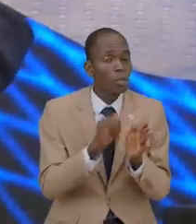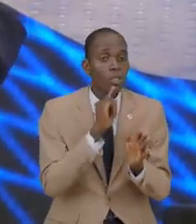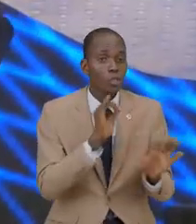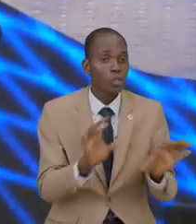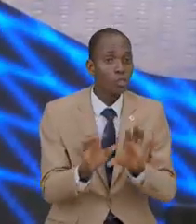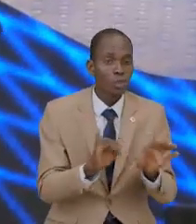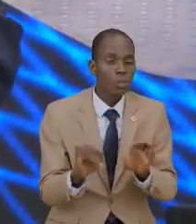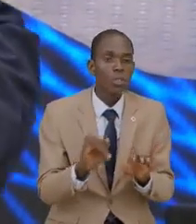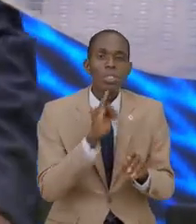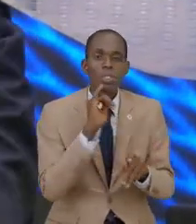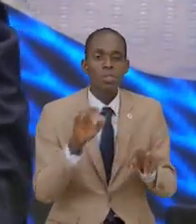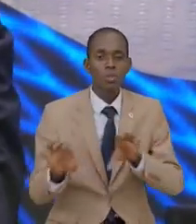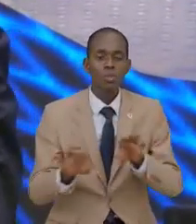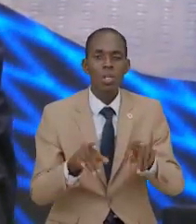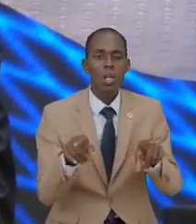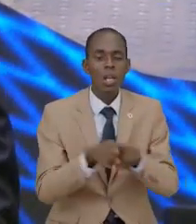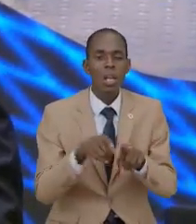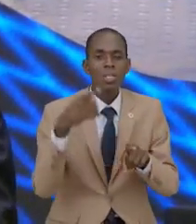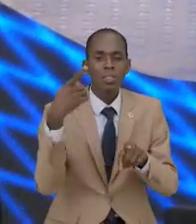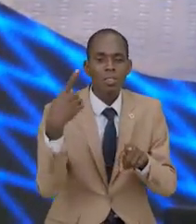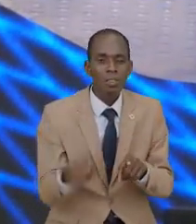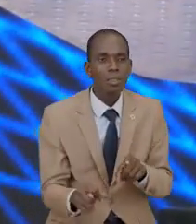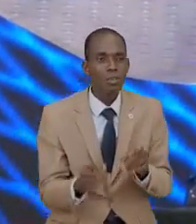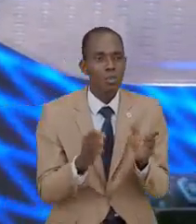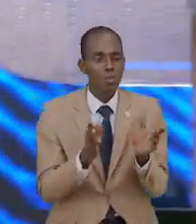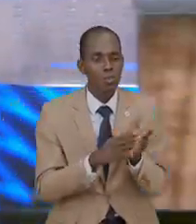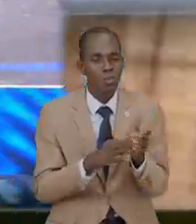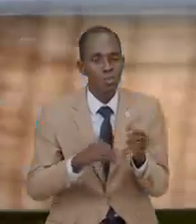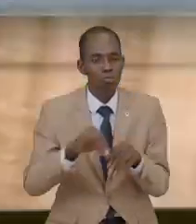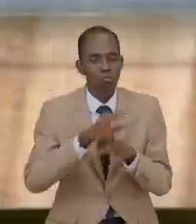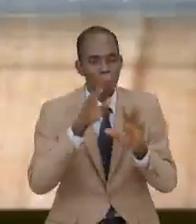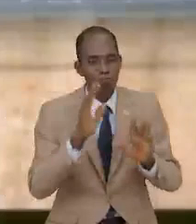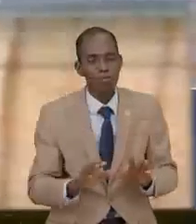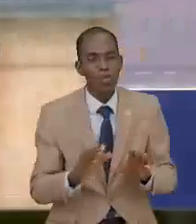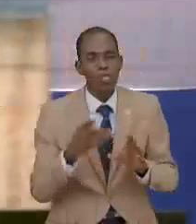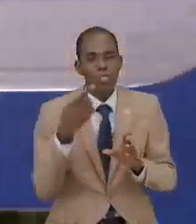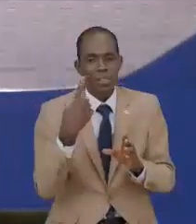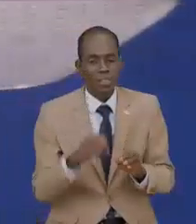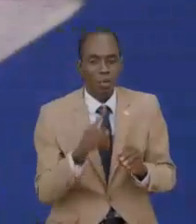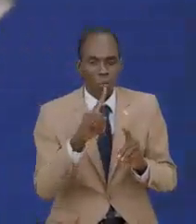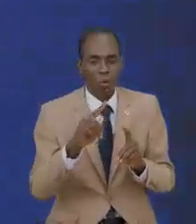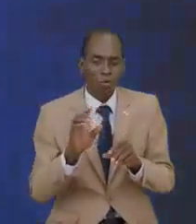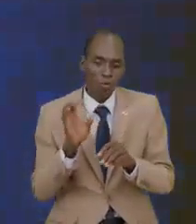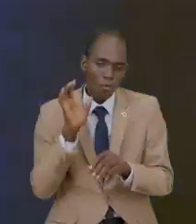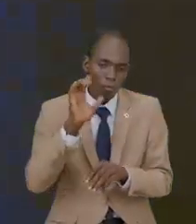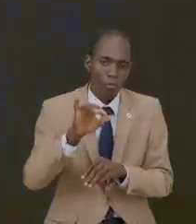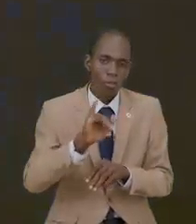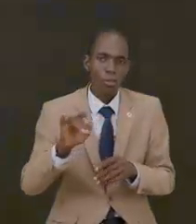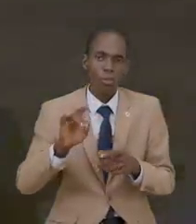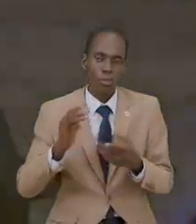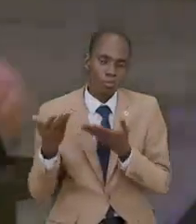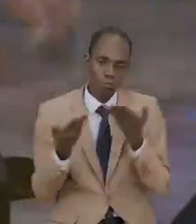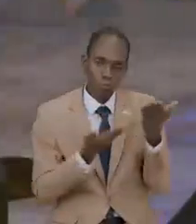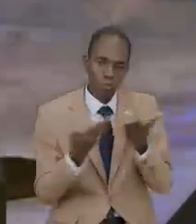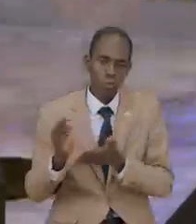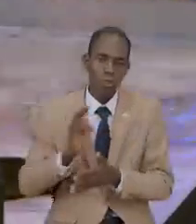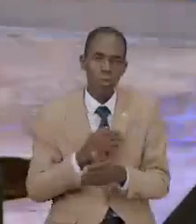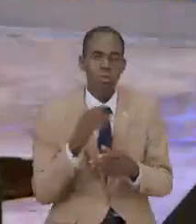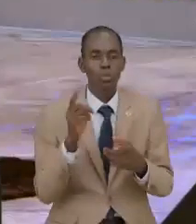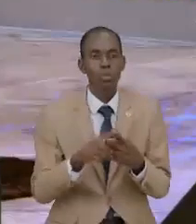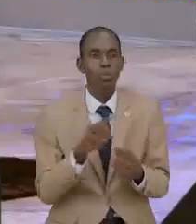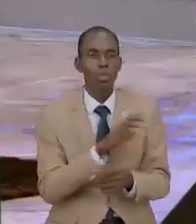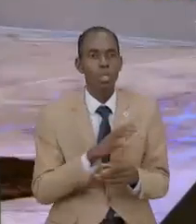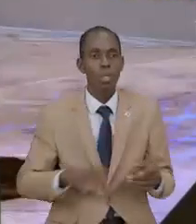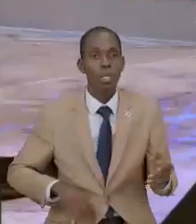acting as a schoolmaster to lay hold on our hand and to bring us to Christ. That law,